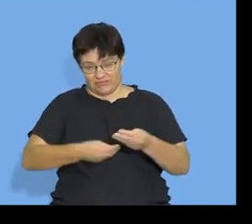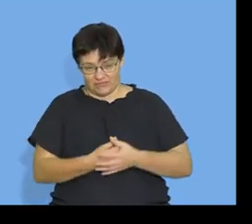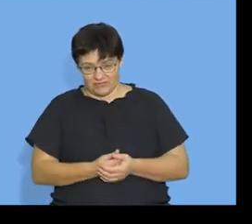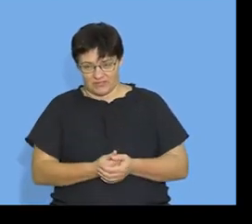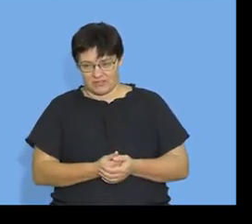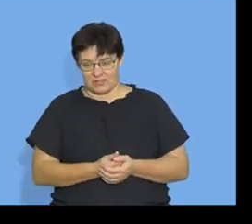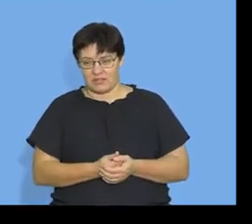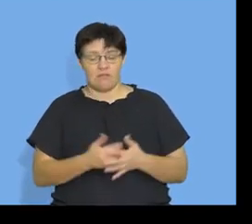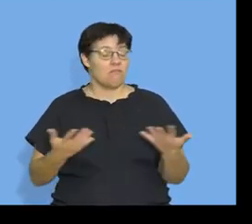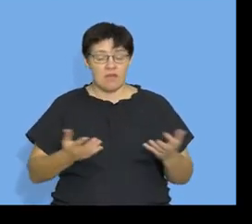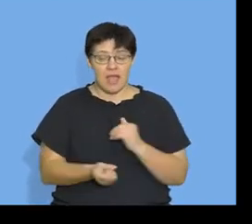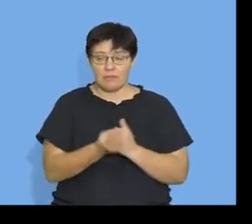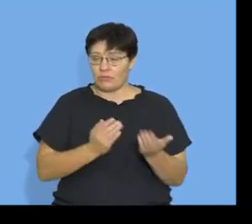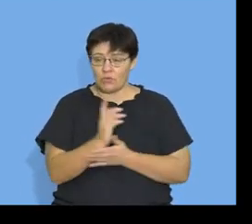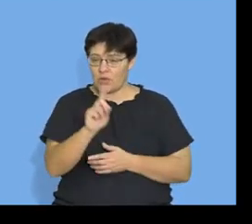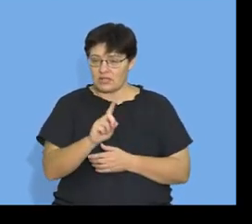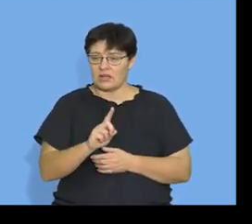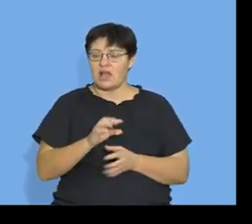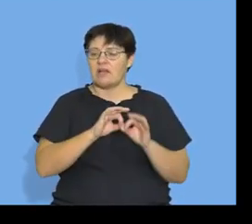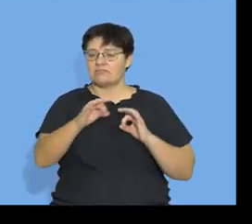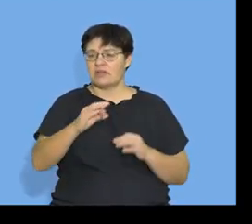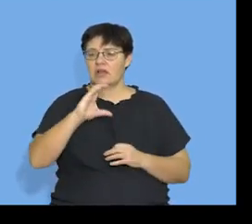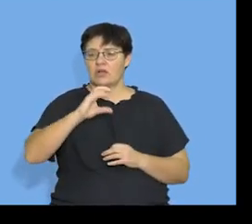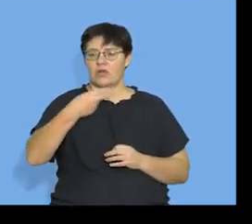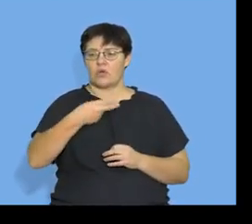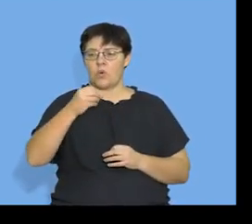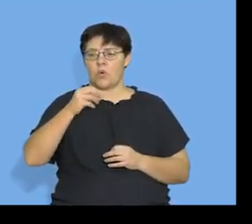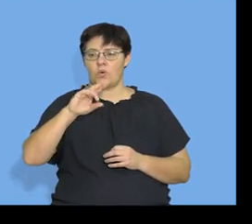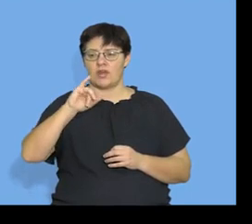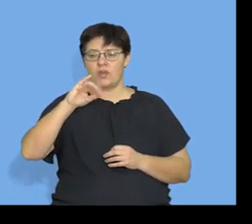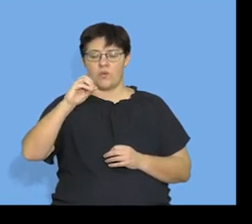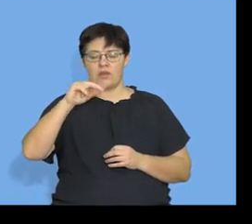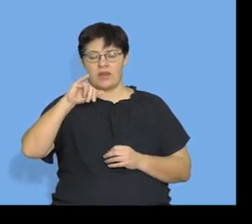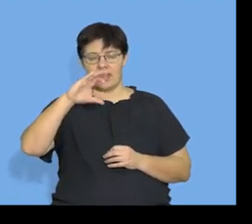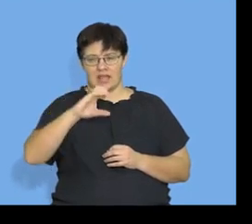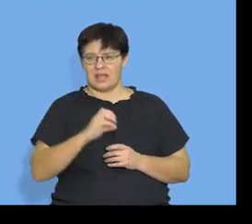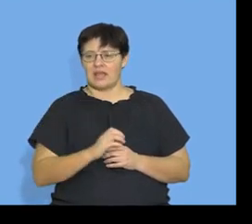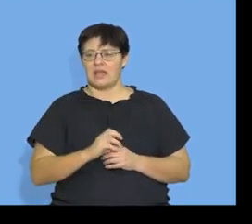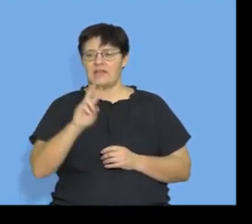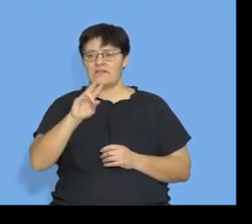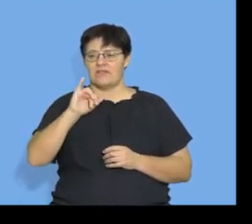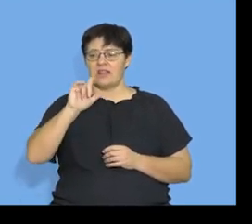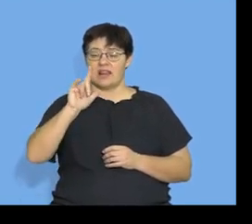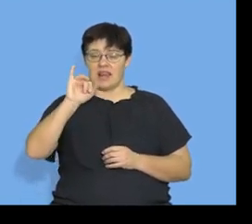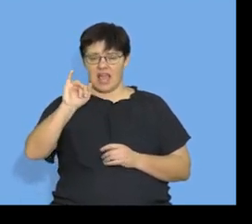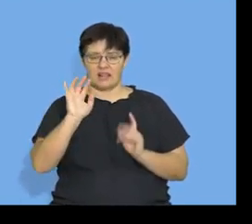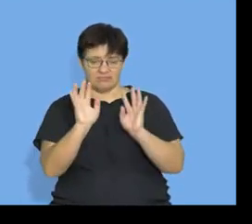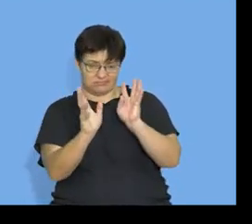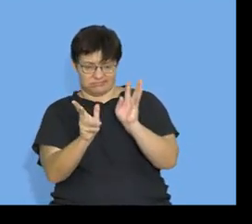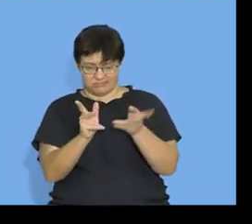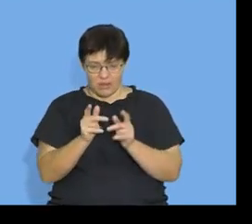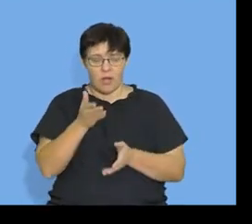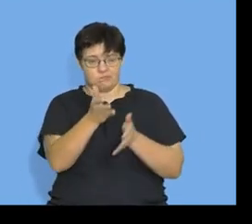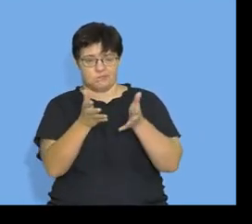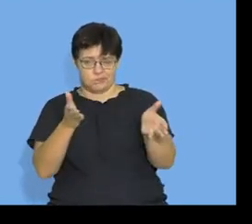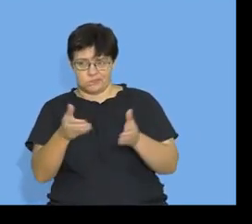nutrients. This happens through extensions called chorionic villi. So these finger-like projections extend between